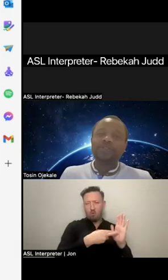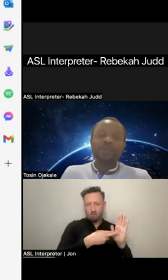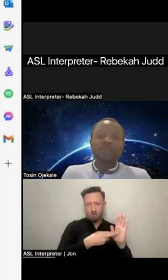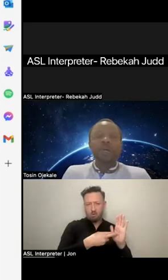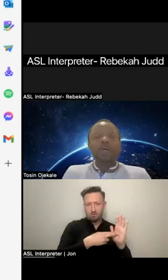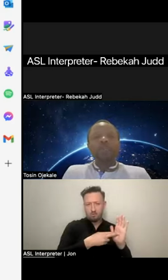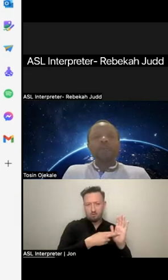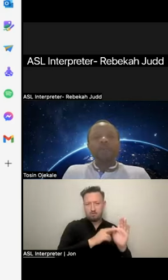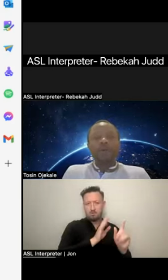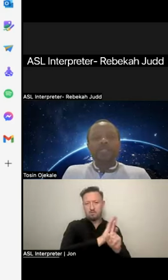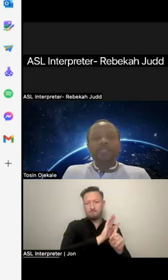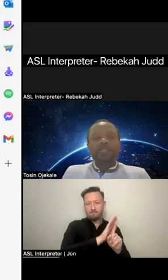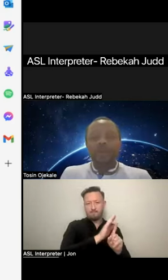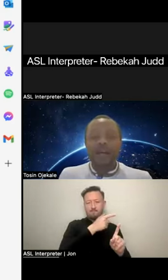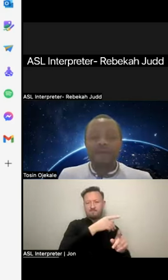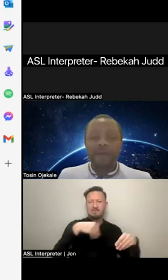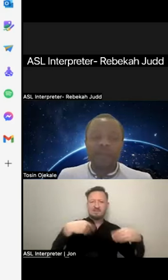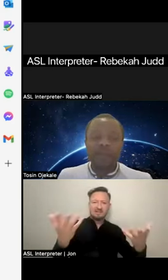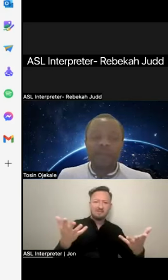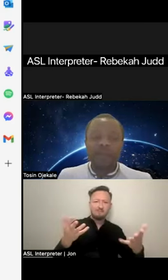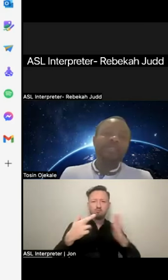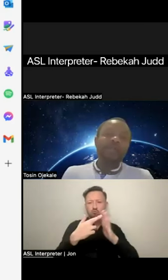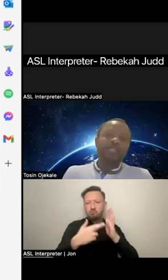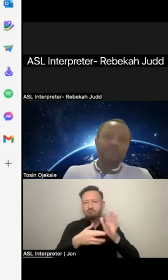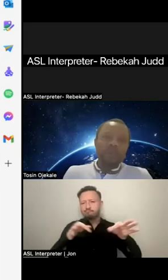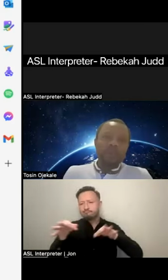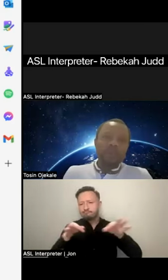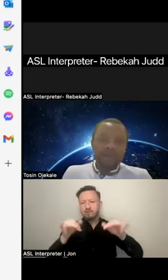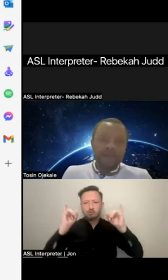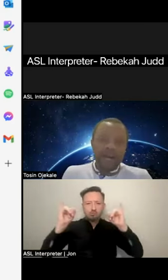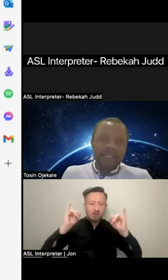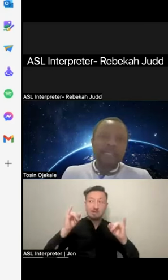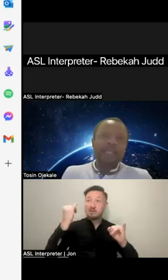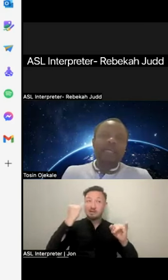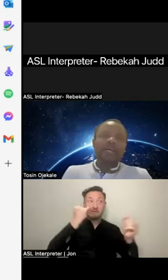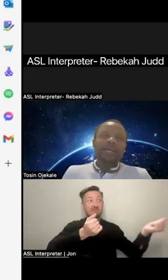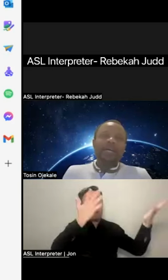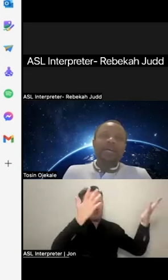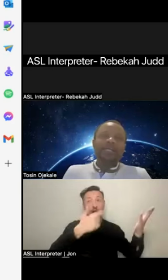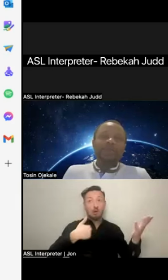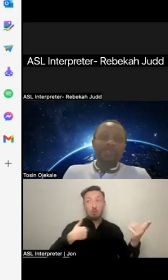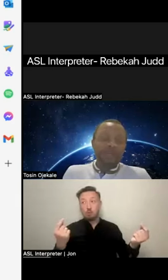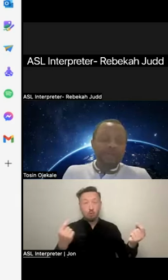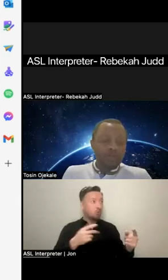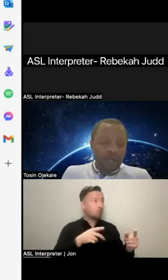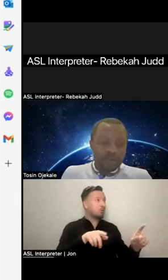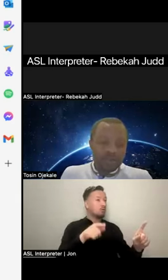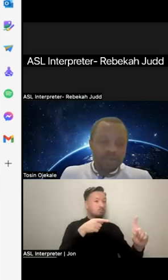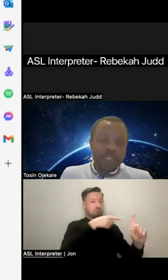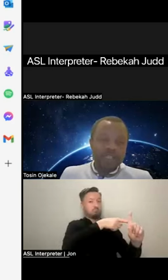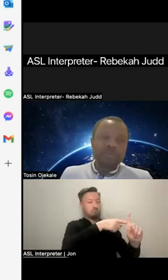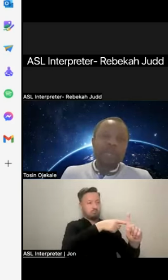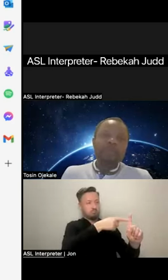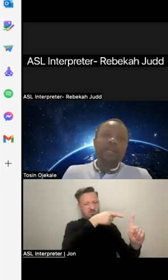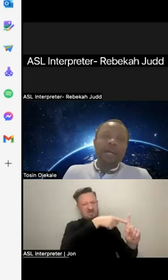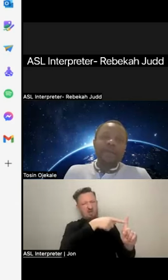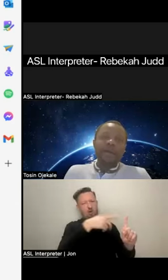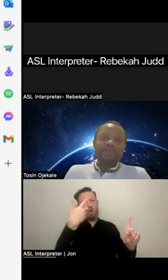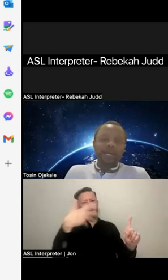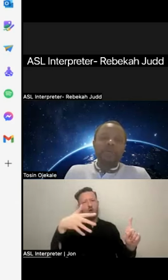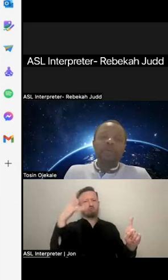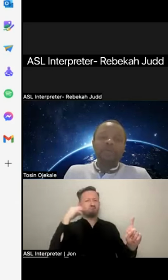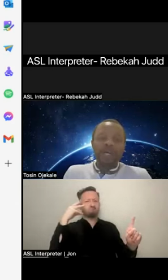instructions. So because their roles are very important, they must be well defined They must be well trained to be able to